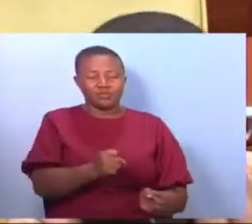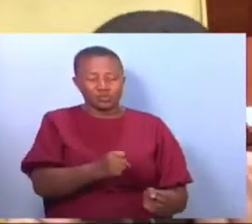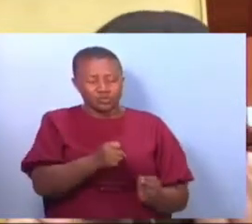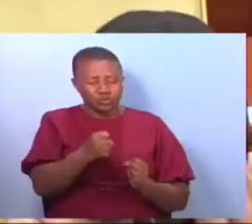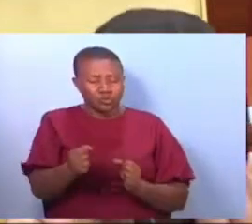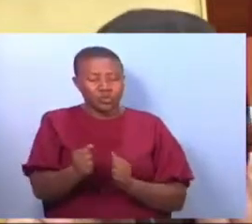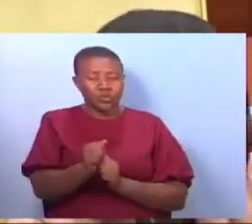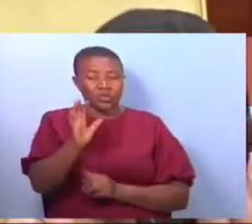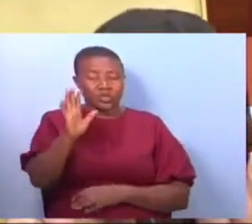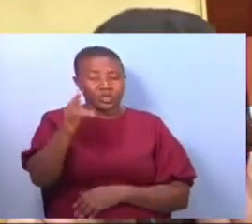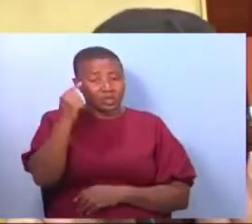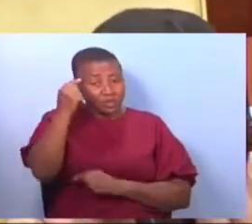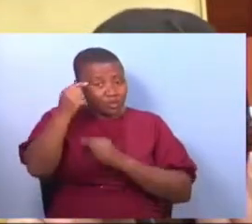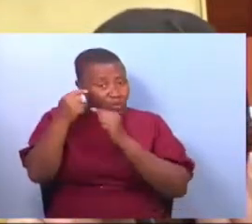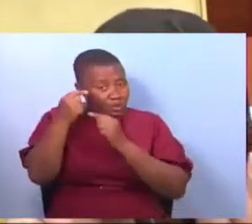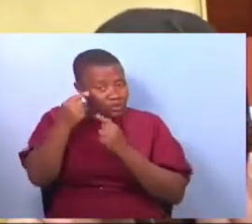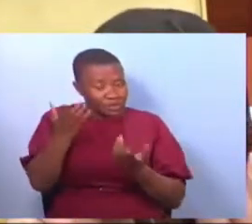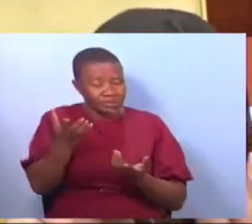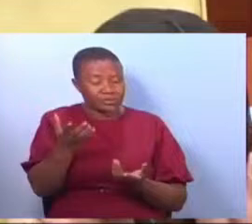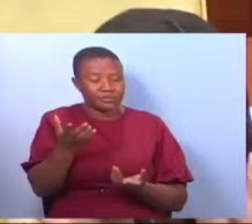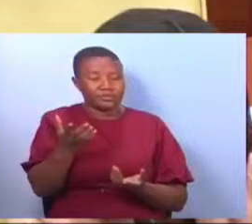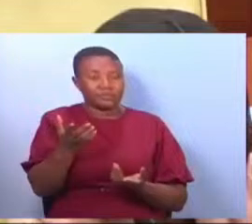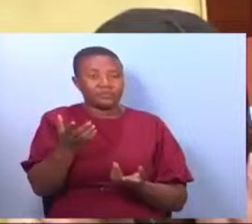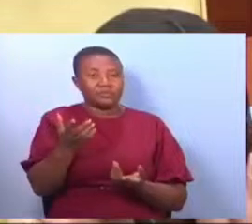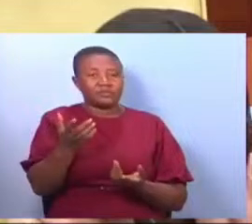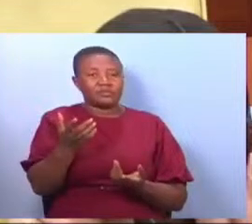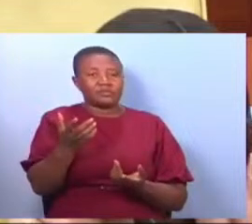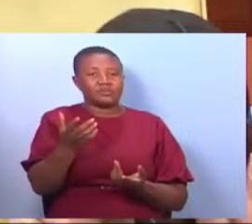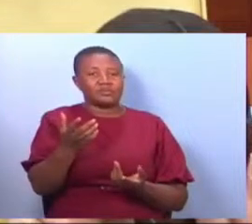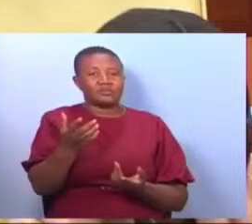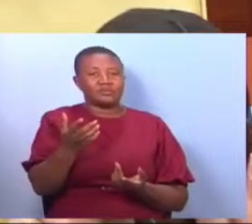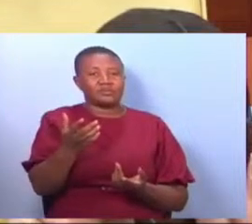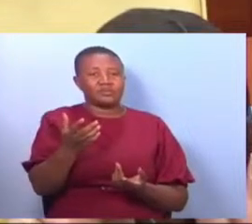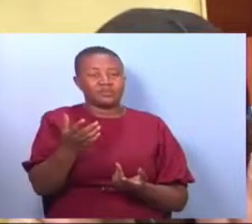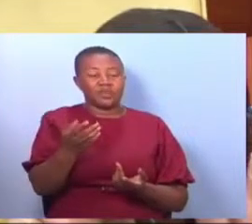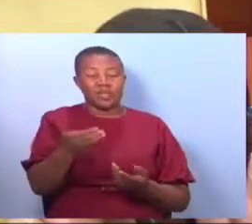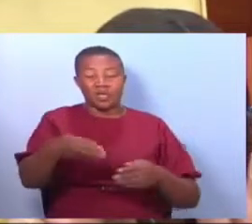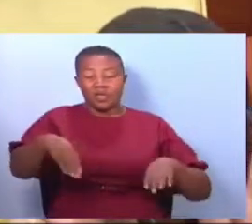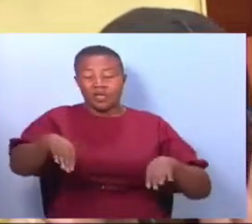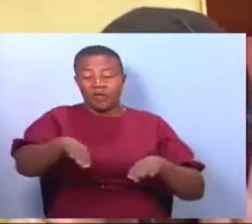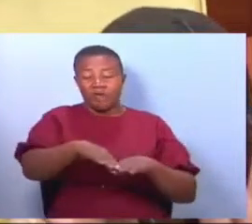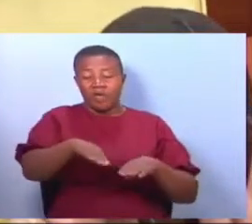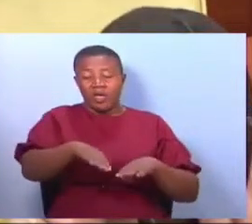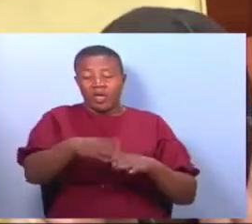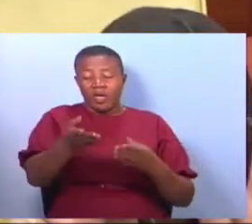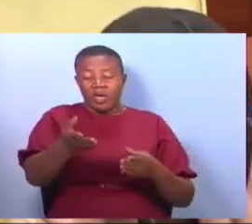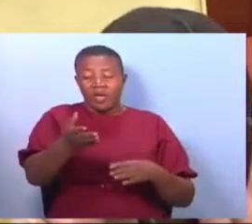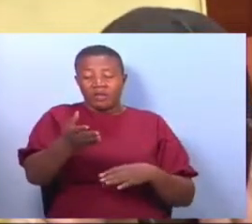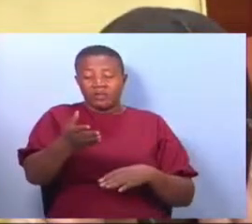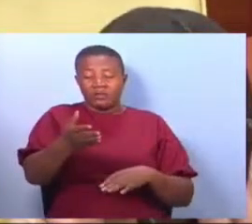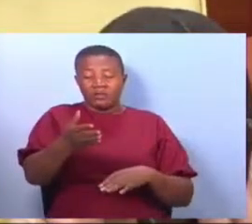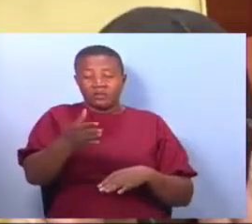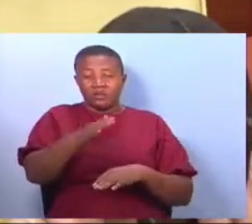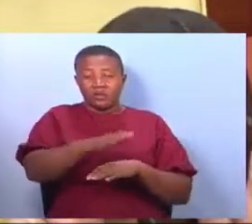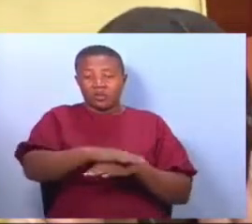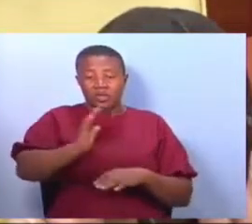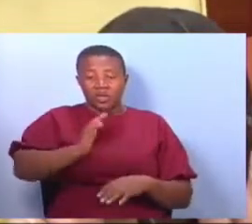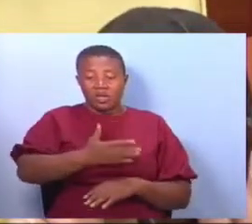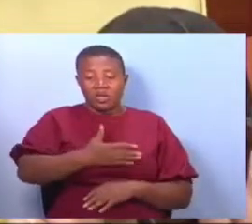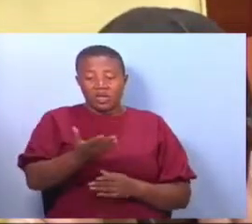thoughts, and even on our own platform, he was